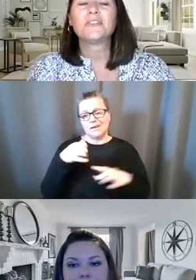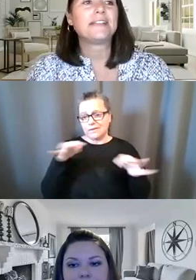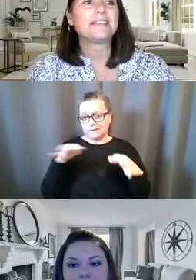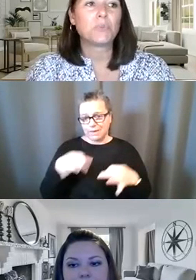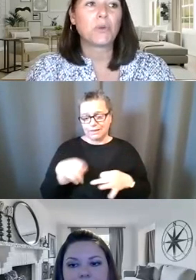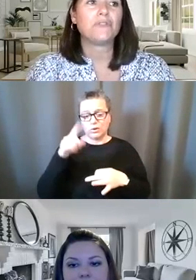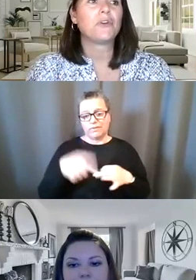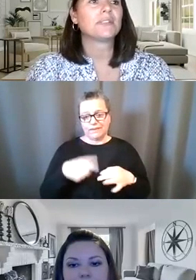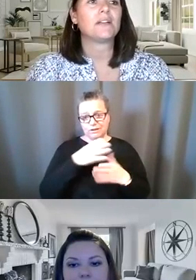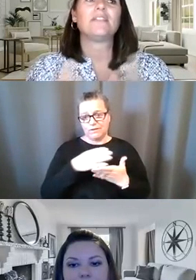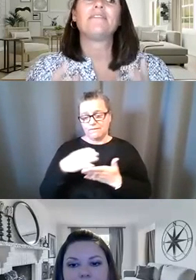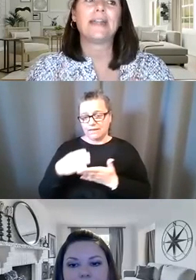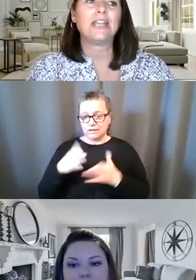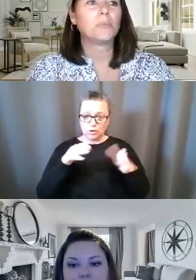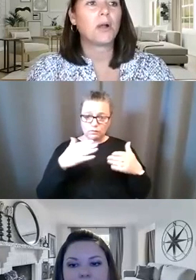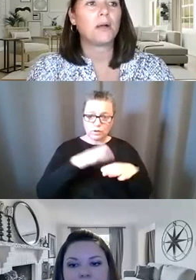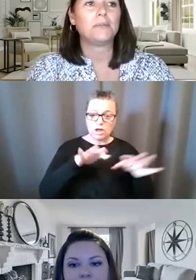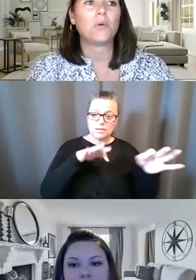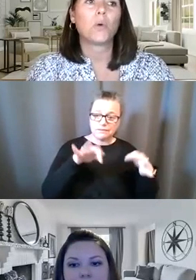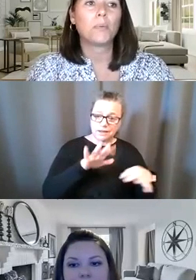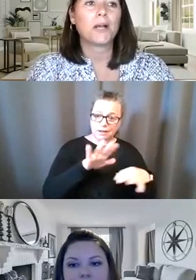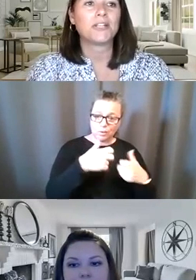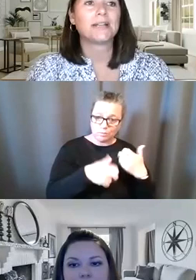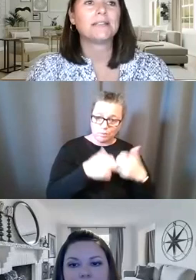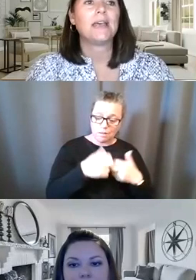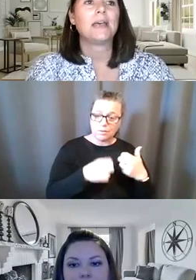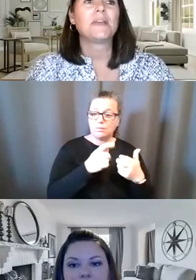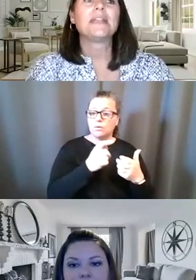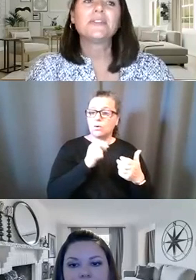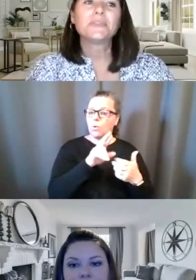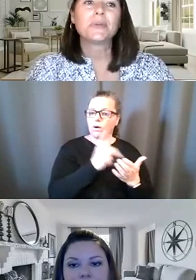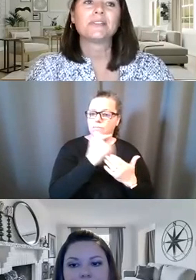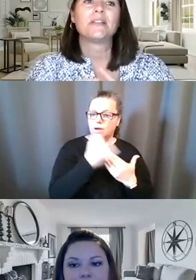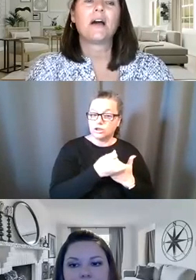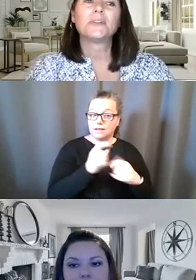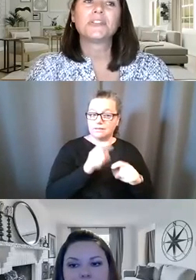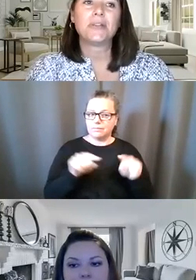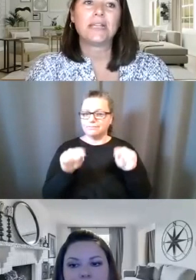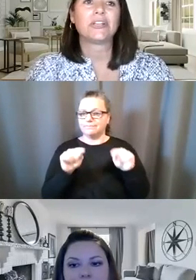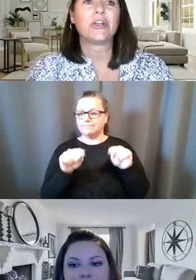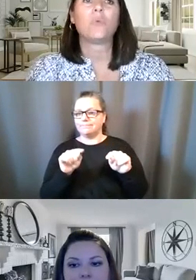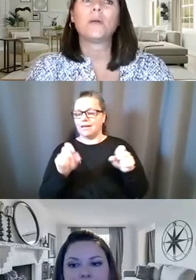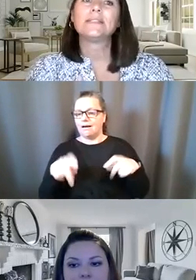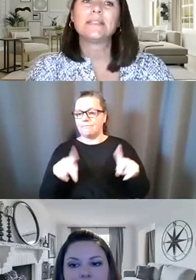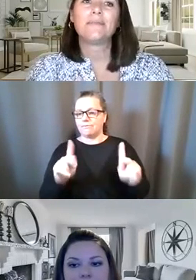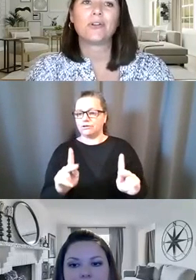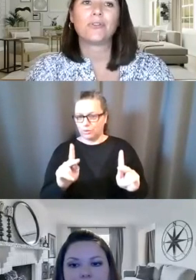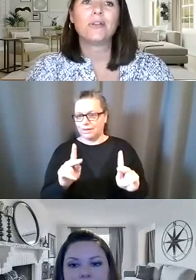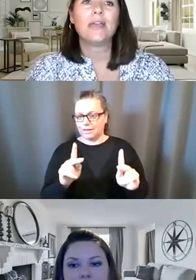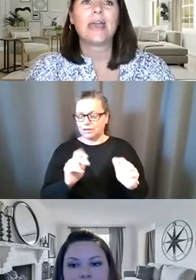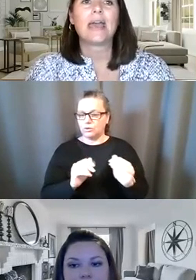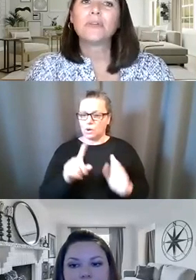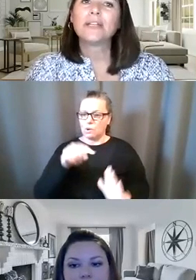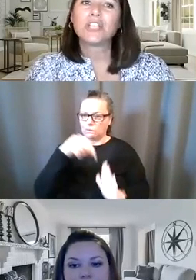These are the phases where you focus on defining your problem or project. But here's where there's an opportunity to go one step